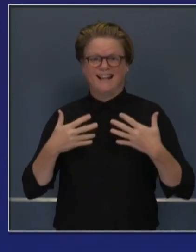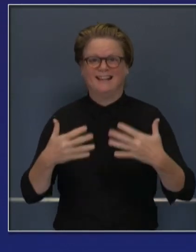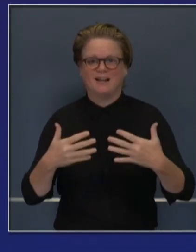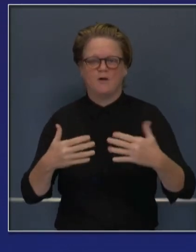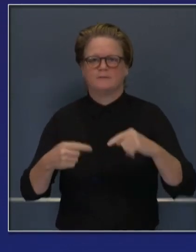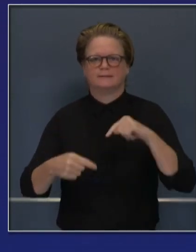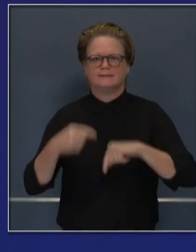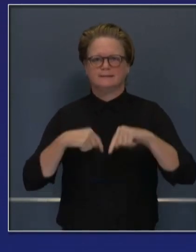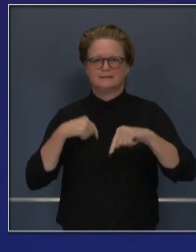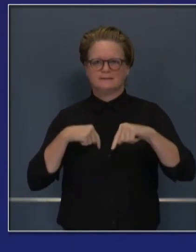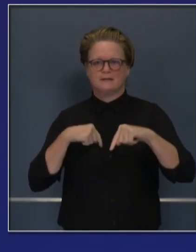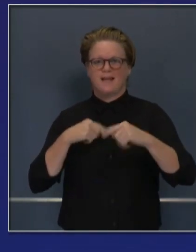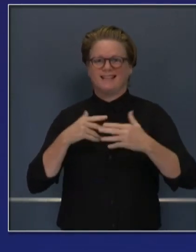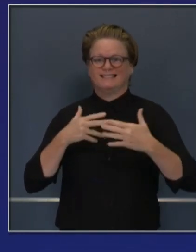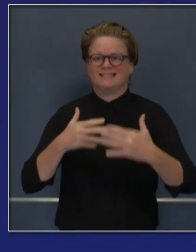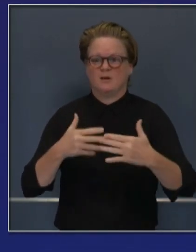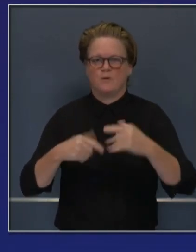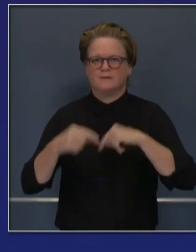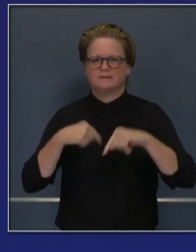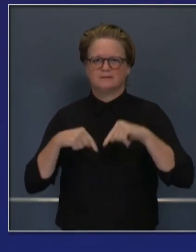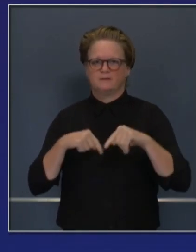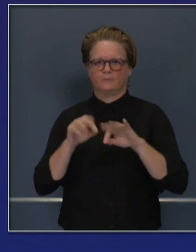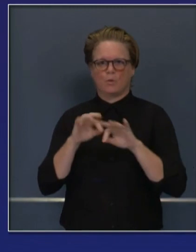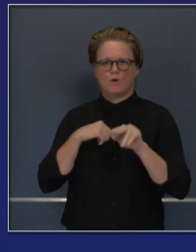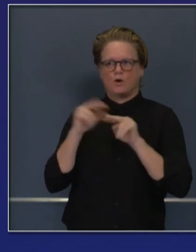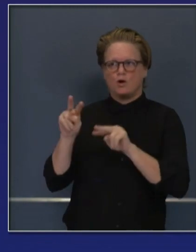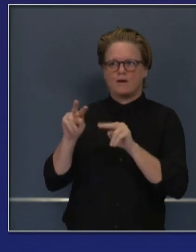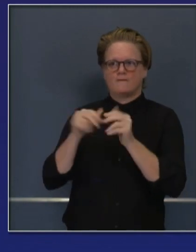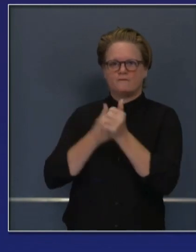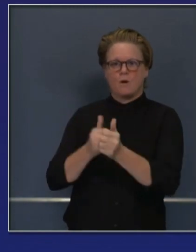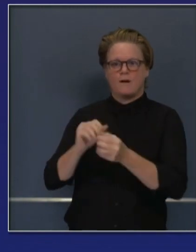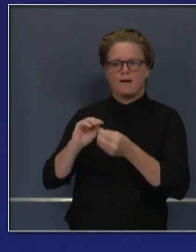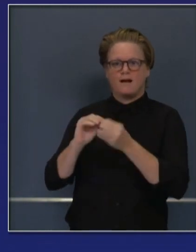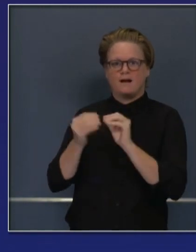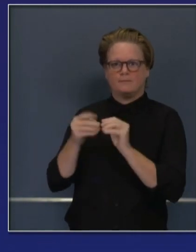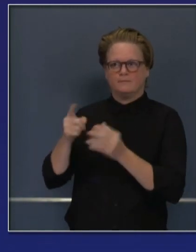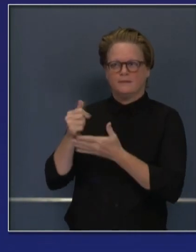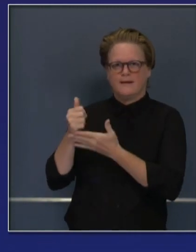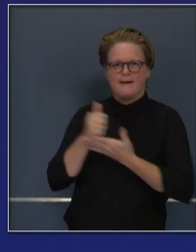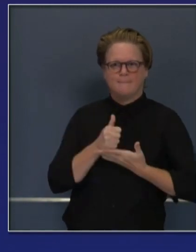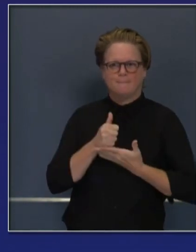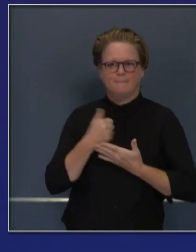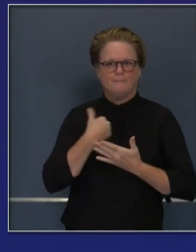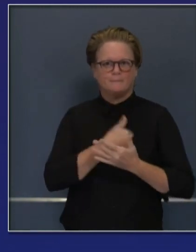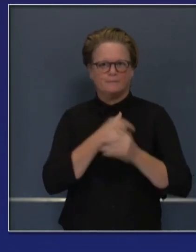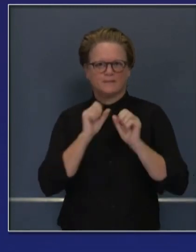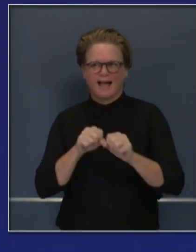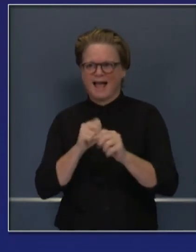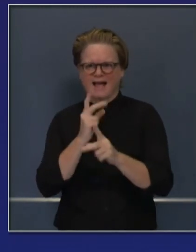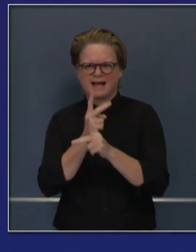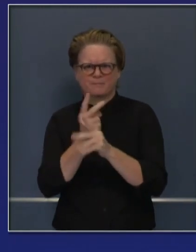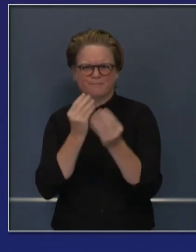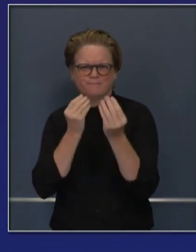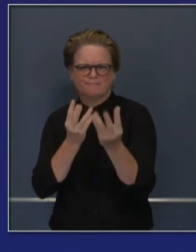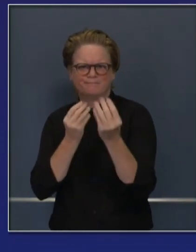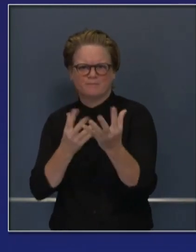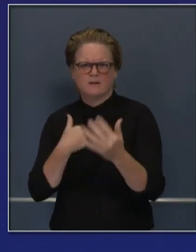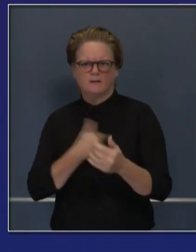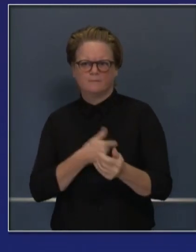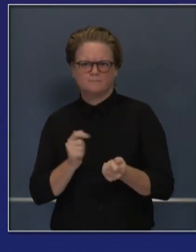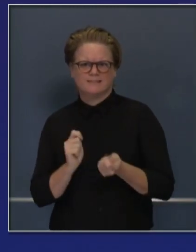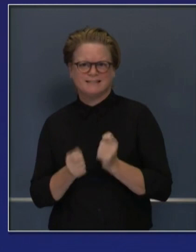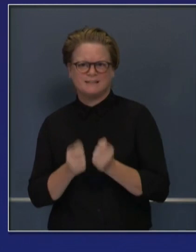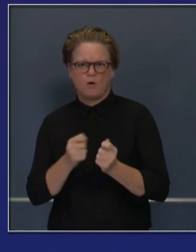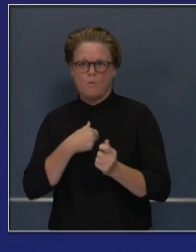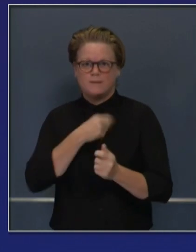based upon conditions that would provide for a framework of flexibility to tighten restrictions. We